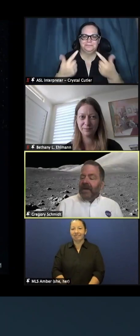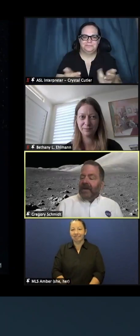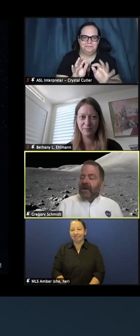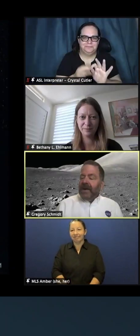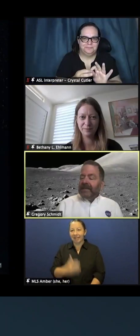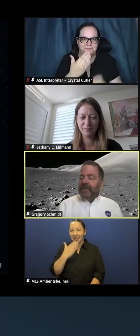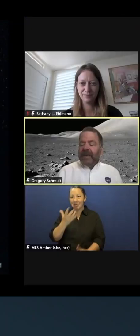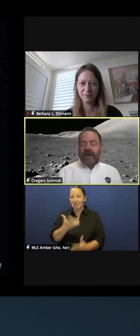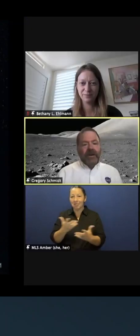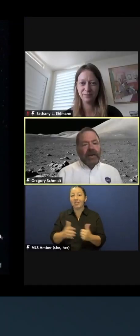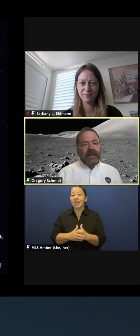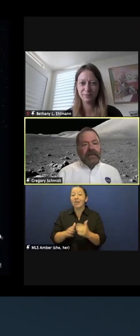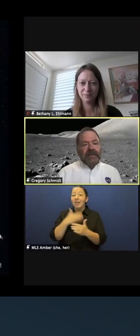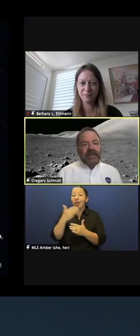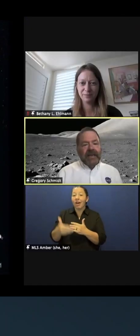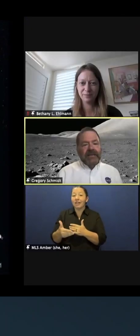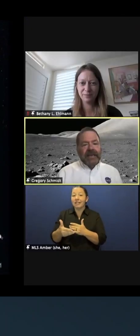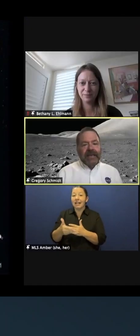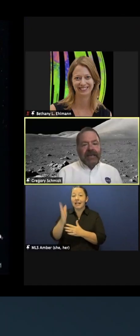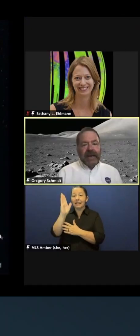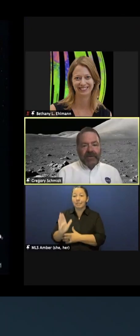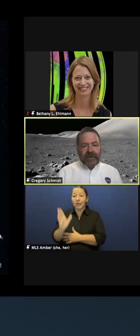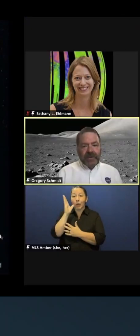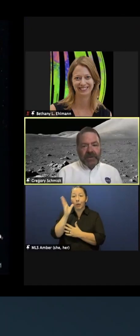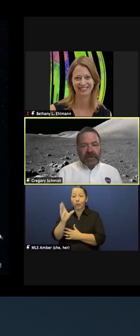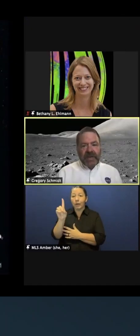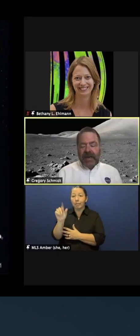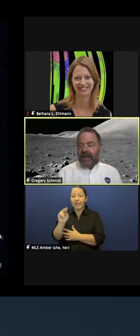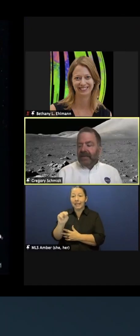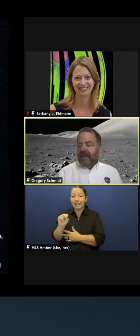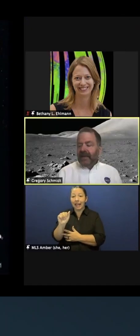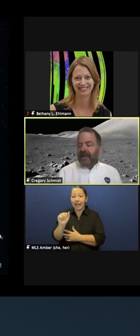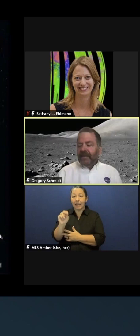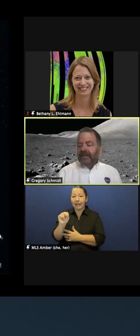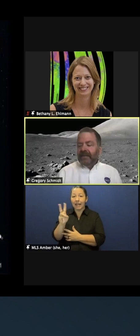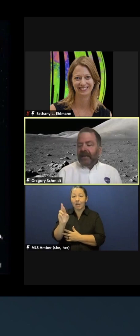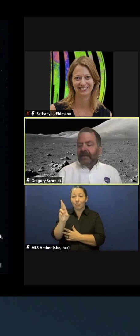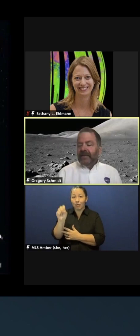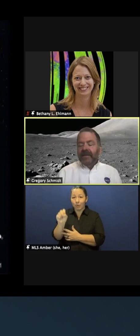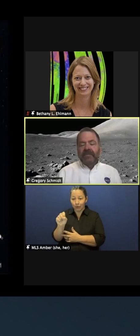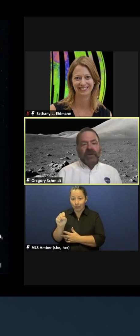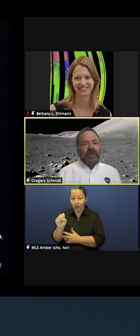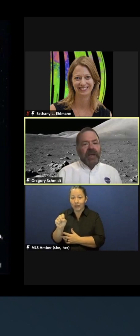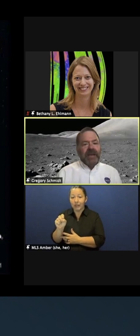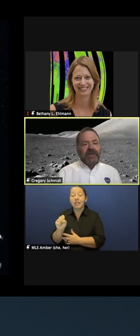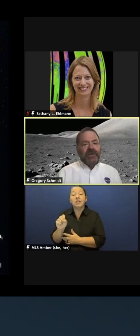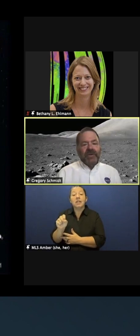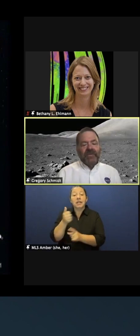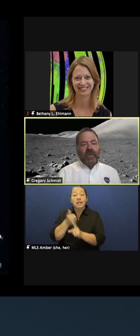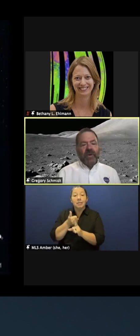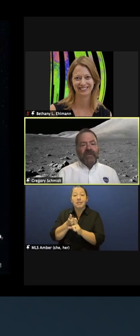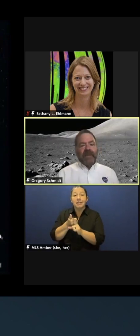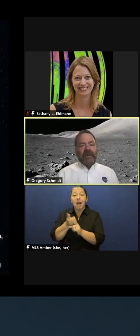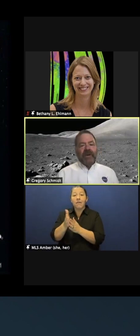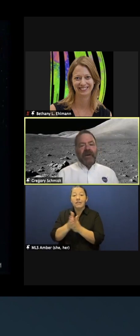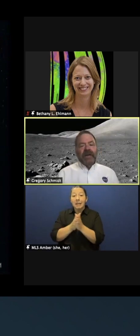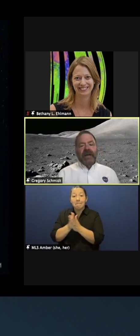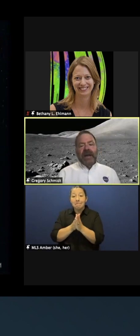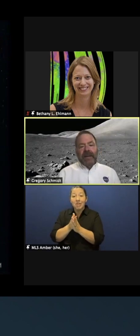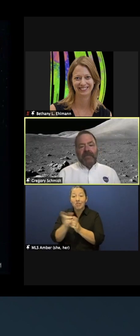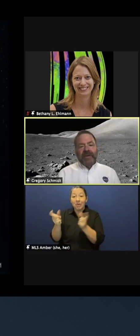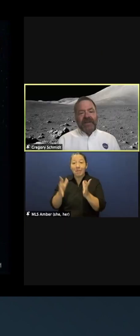So our next speaker is Dan Andrews, and Dan is the mission manager for